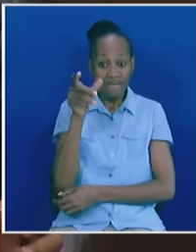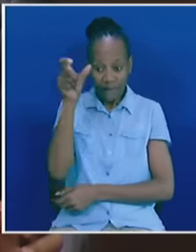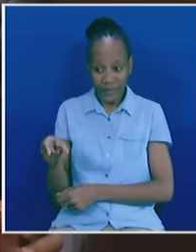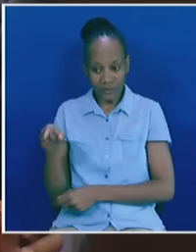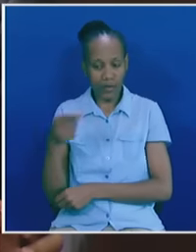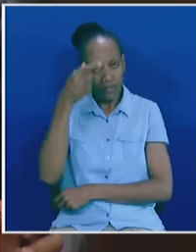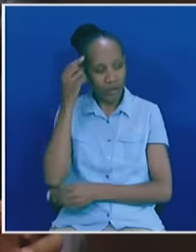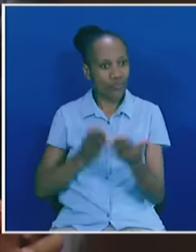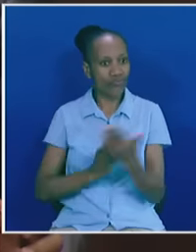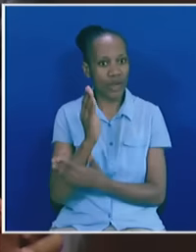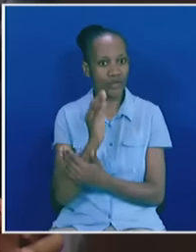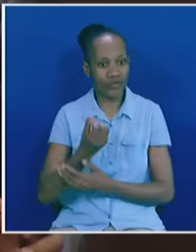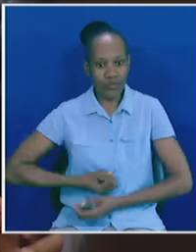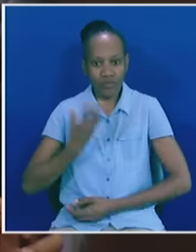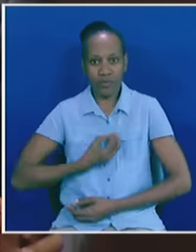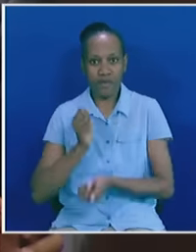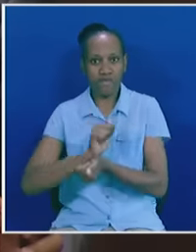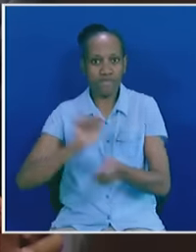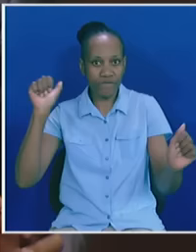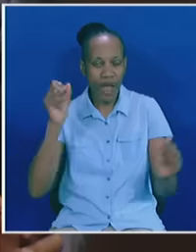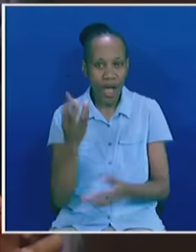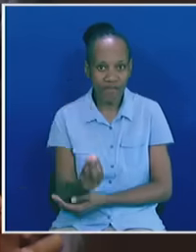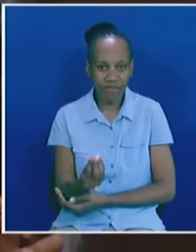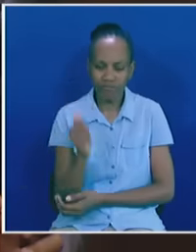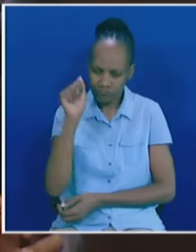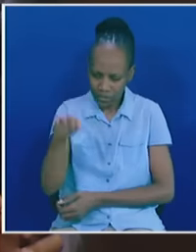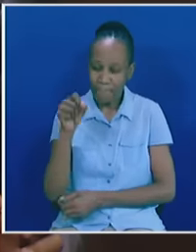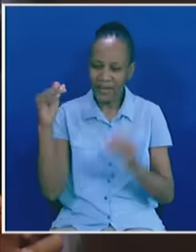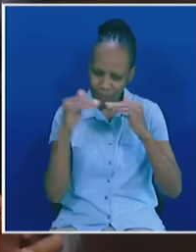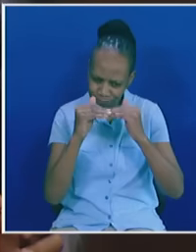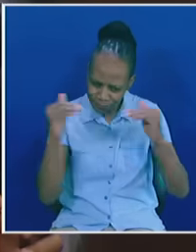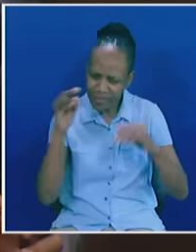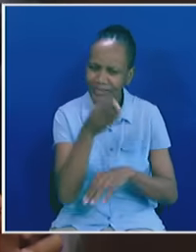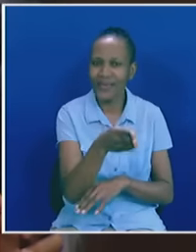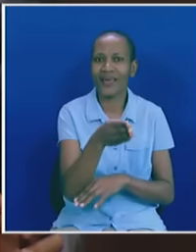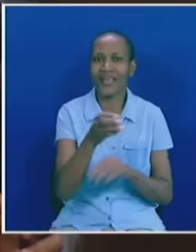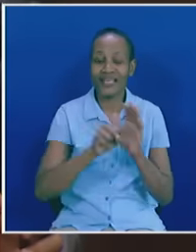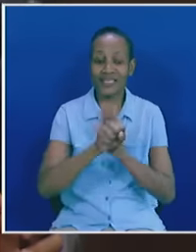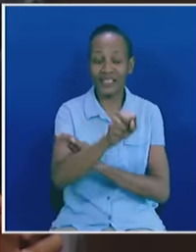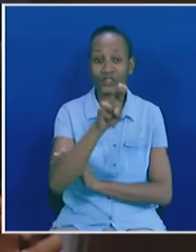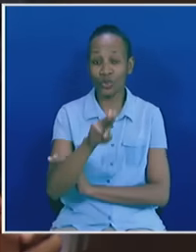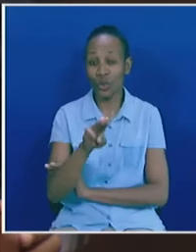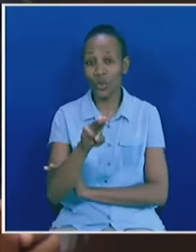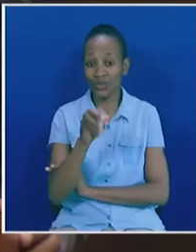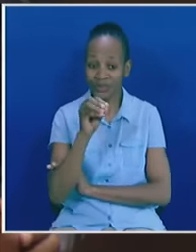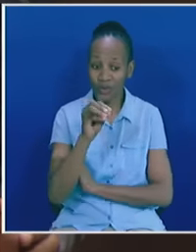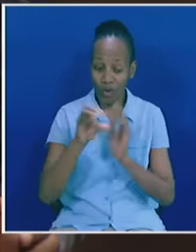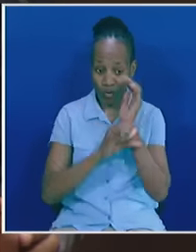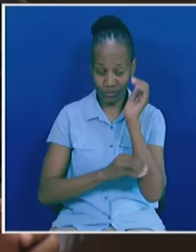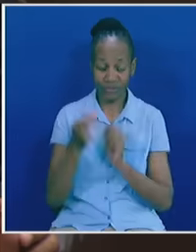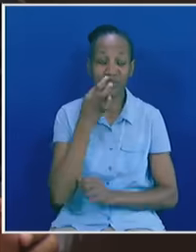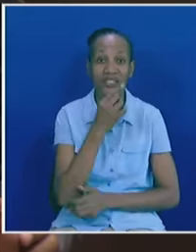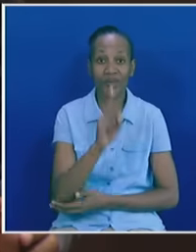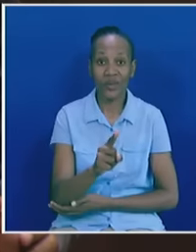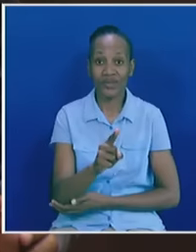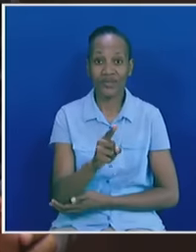the right for freedom of expression, which is limited in terms of section 16, subsection 2. You can't